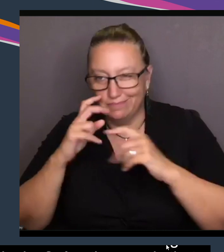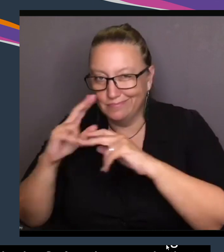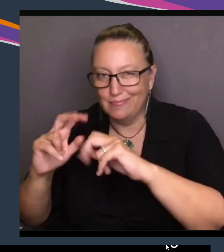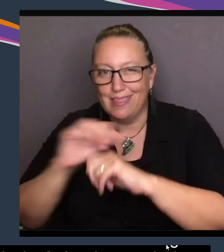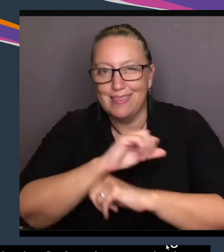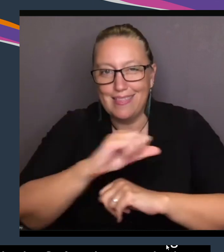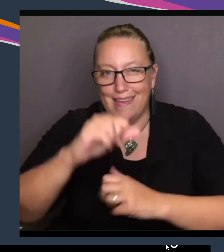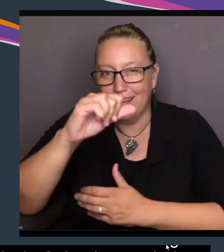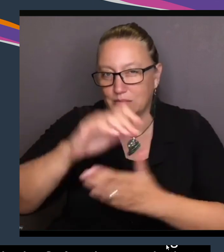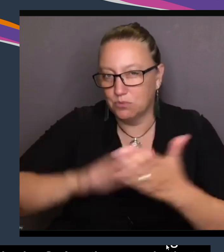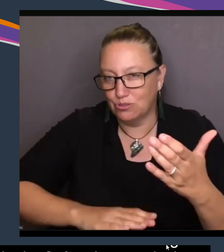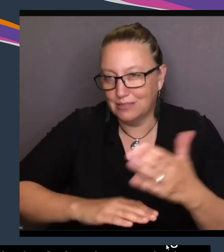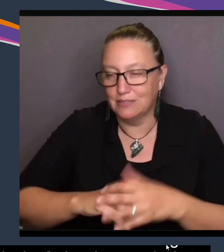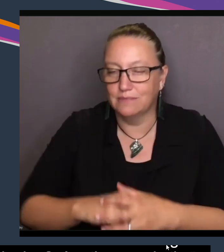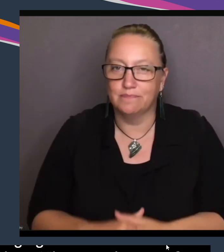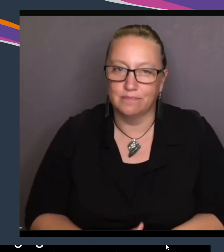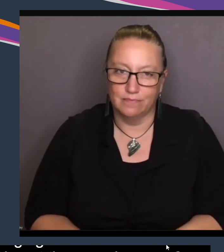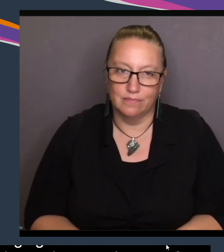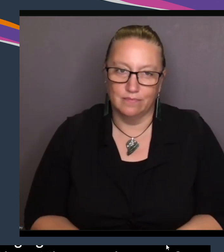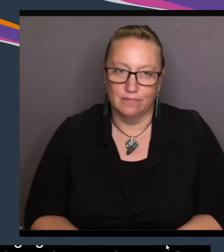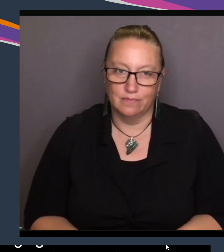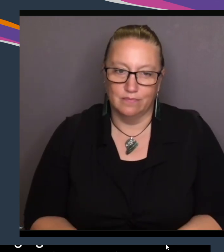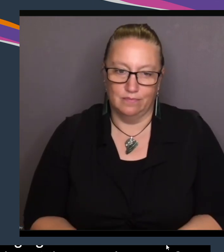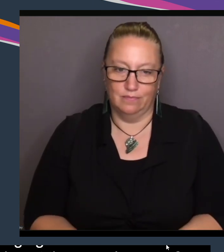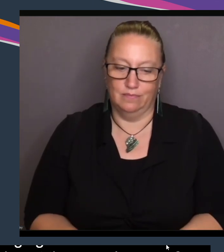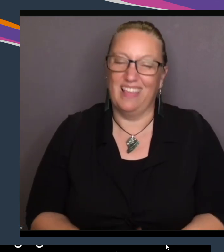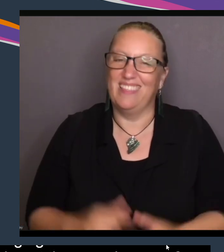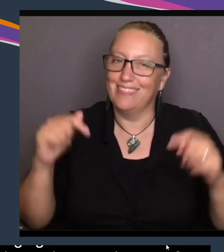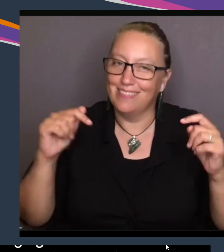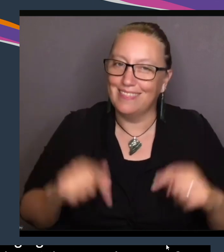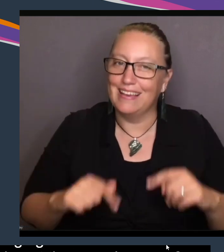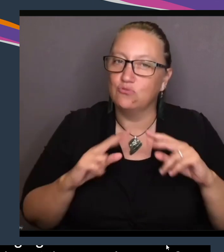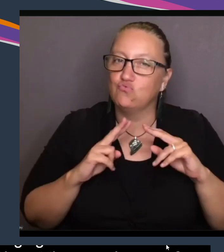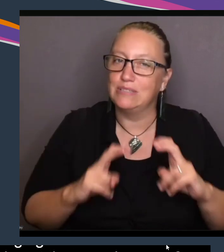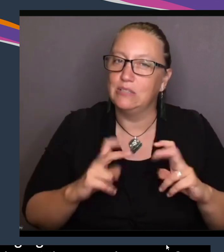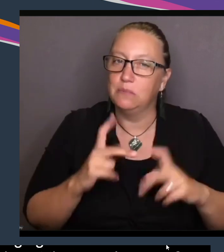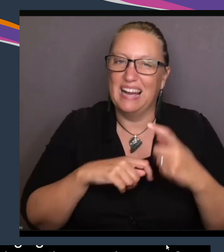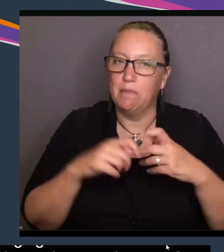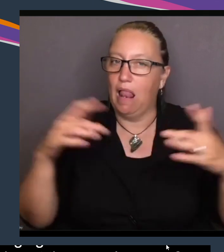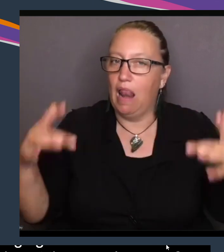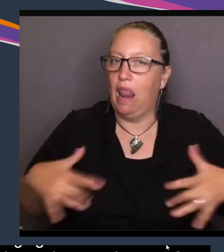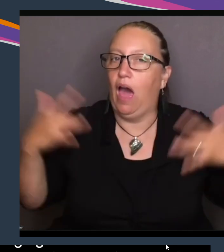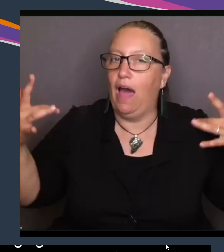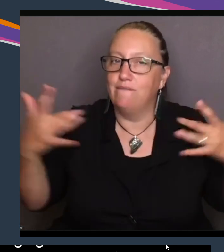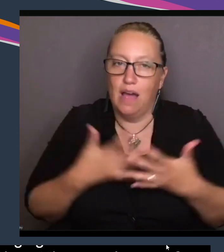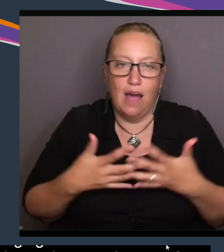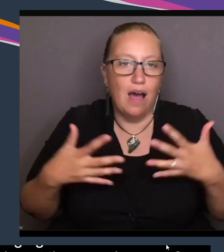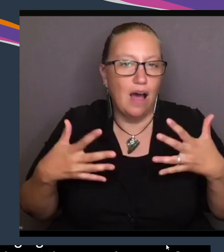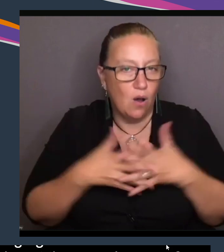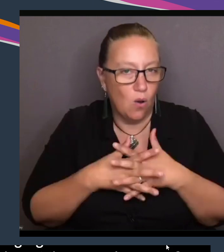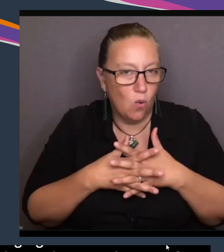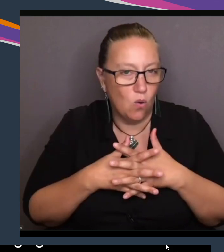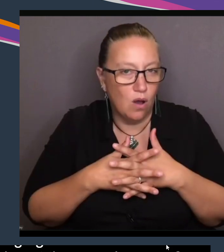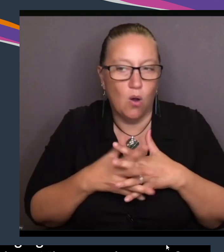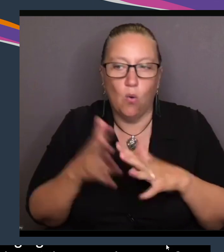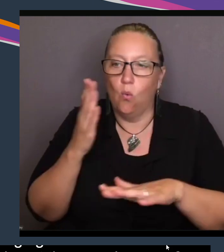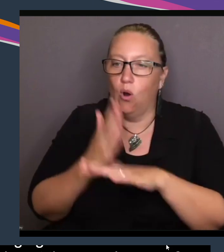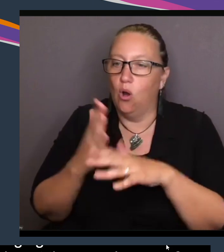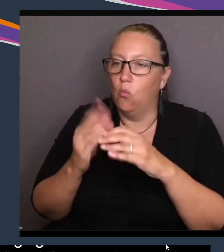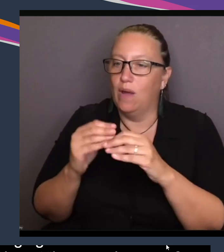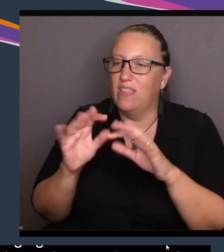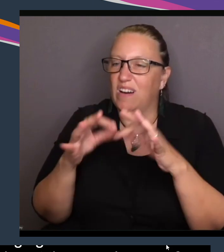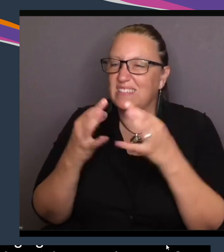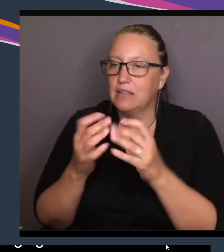can actually bring this research to life is to work with organisations like yours and others who